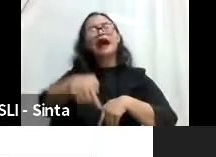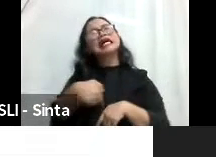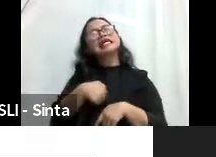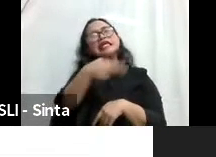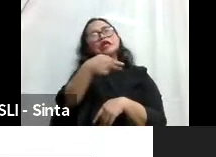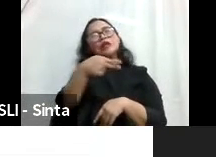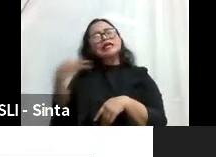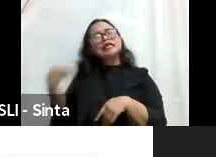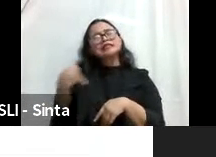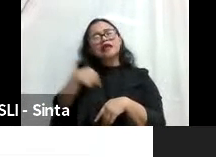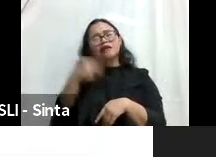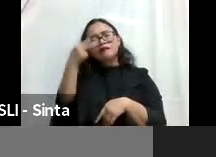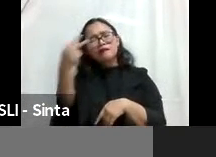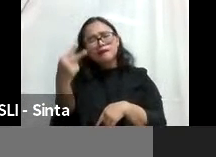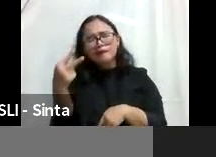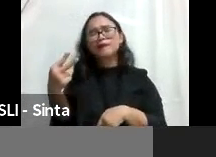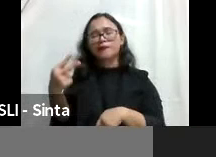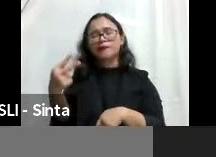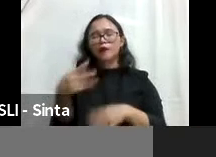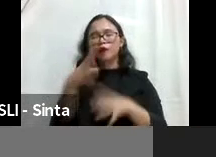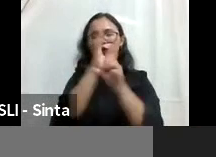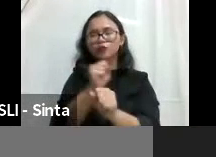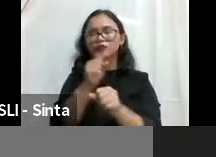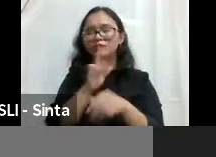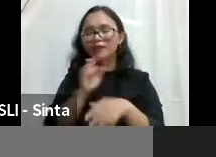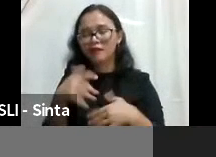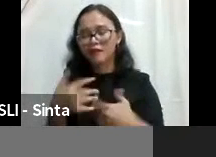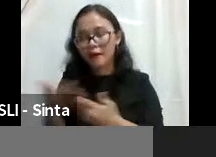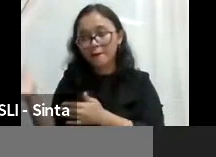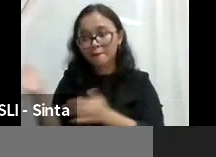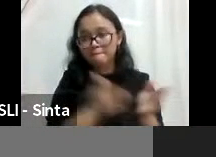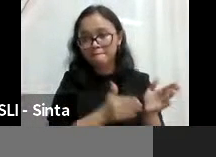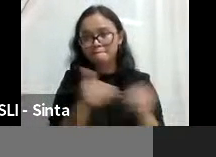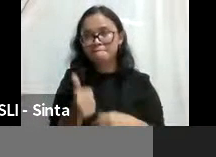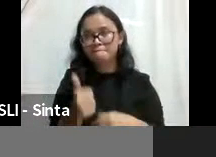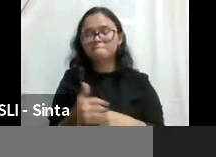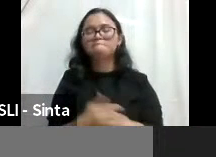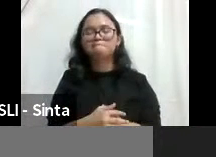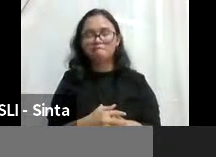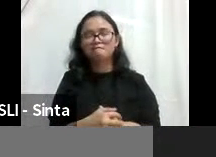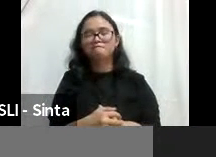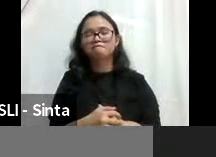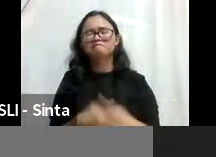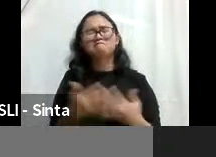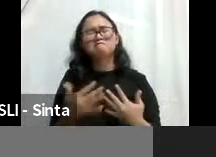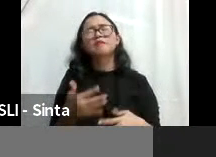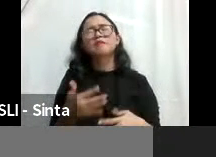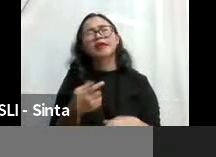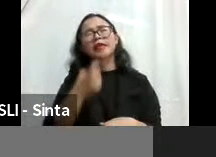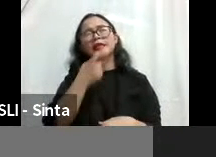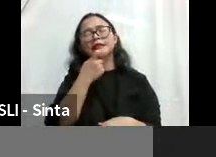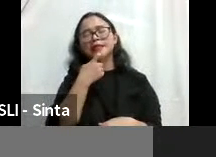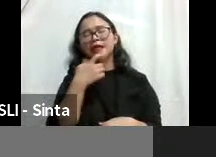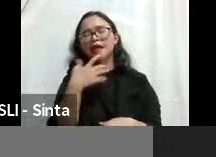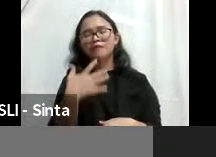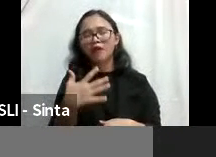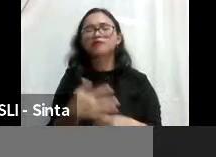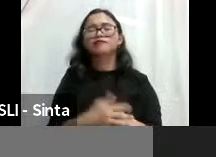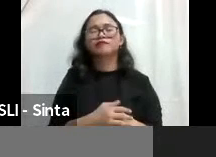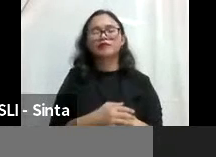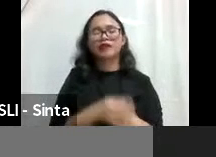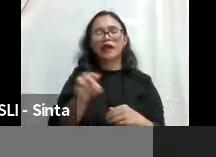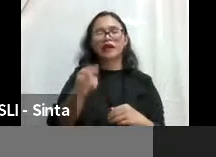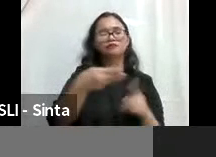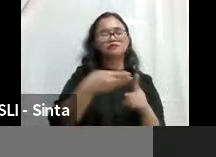now next slide please what can we say about responsible business Conduct in Indonesia where are